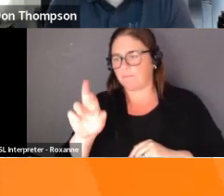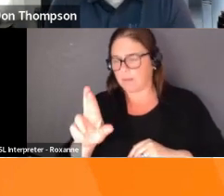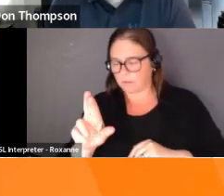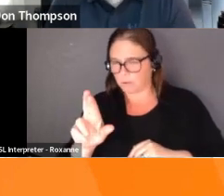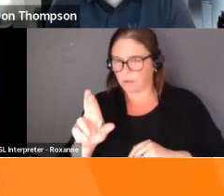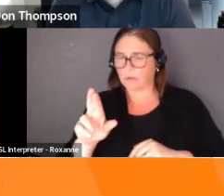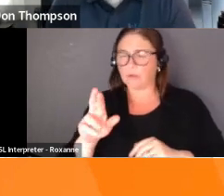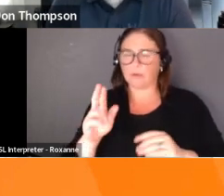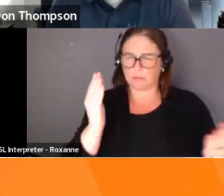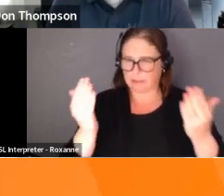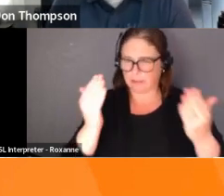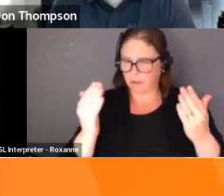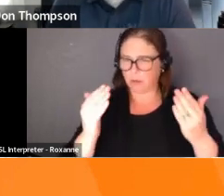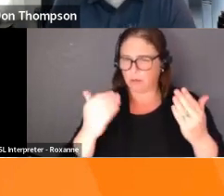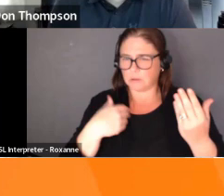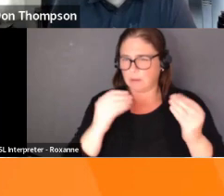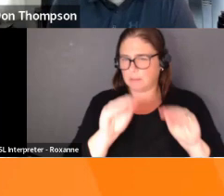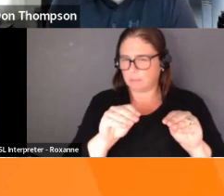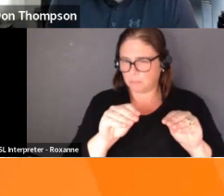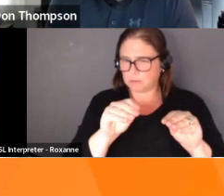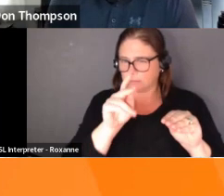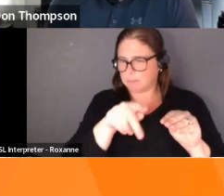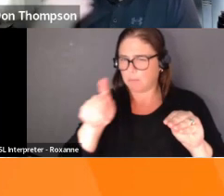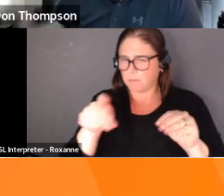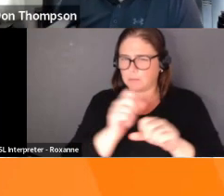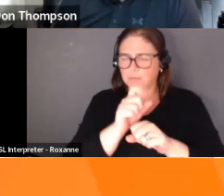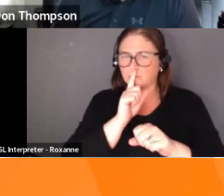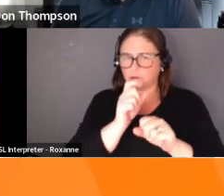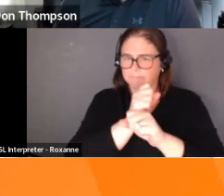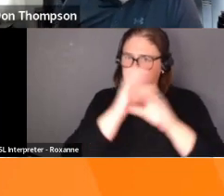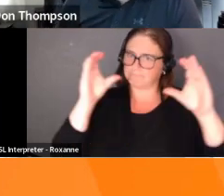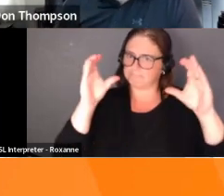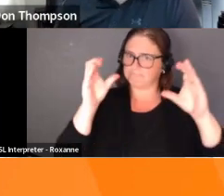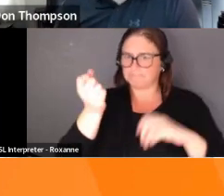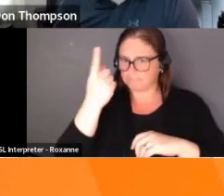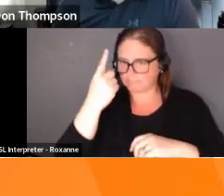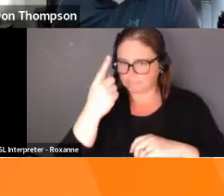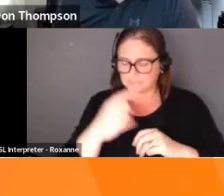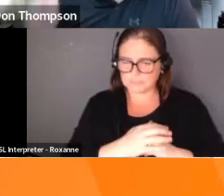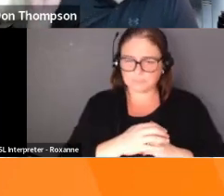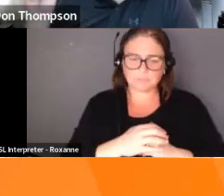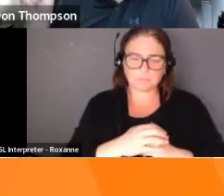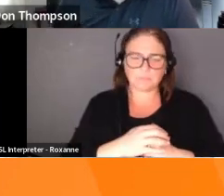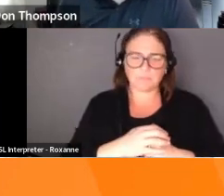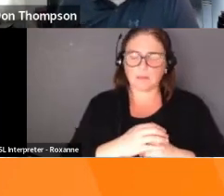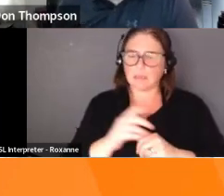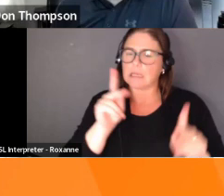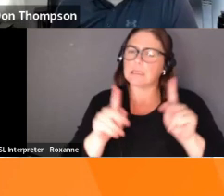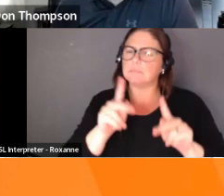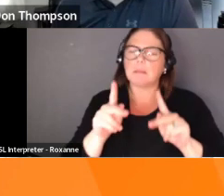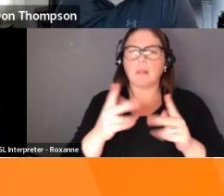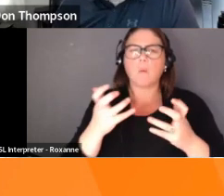that we know what this is, because a lot of people want a forecast